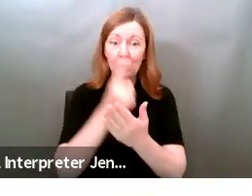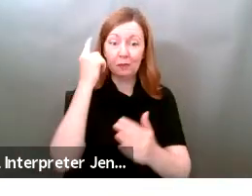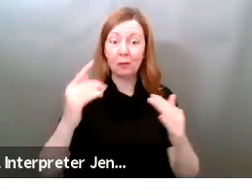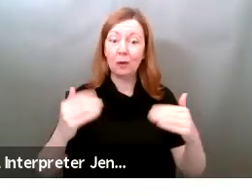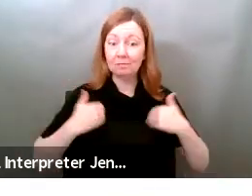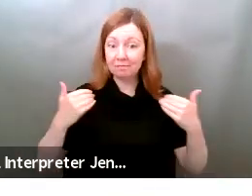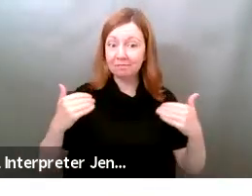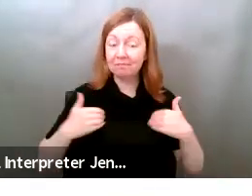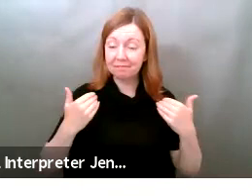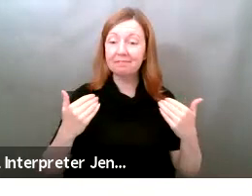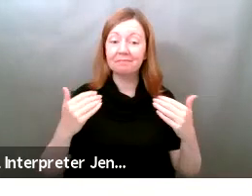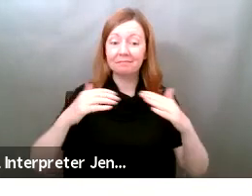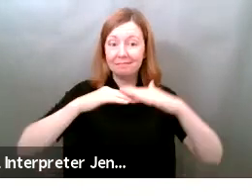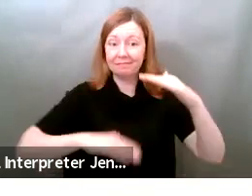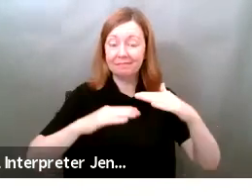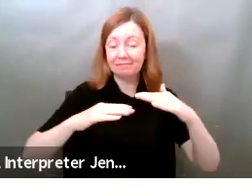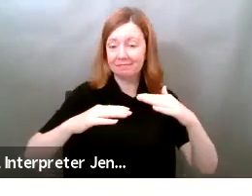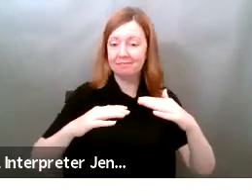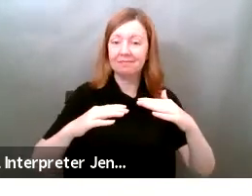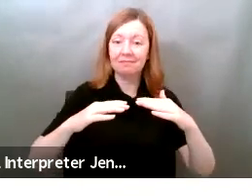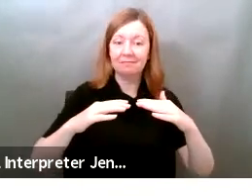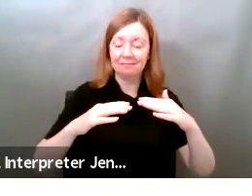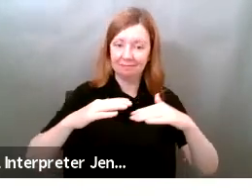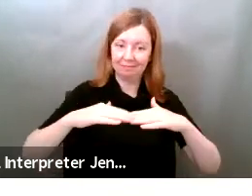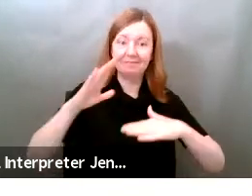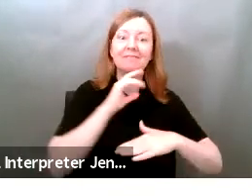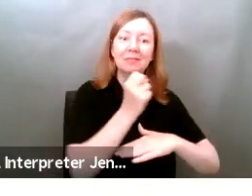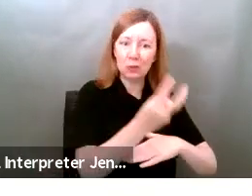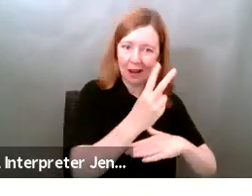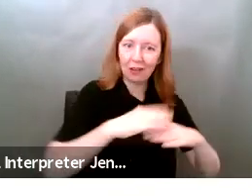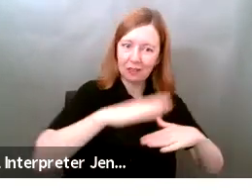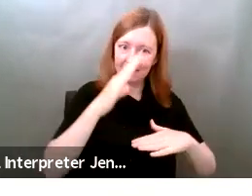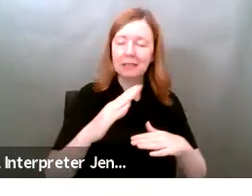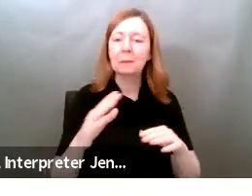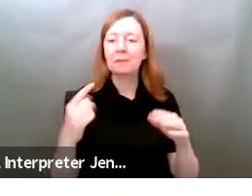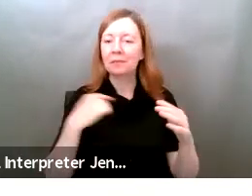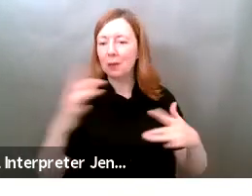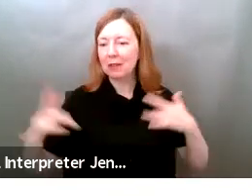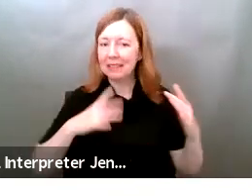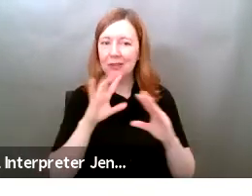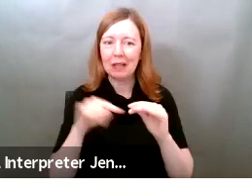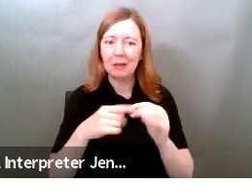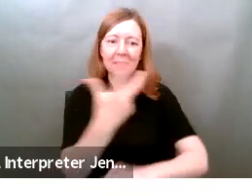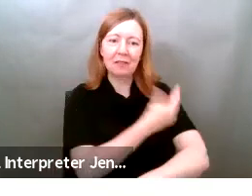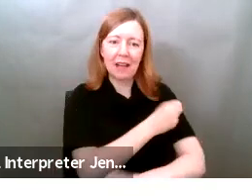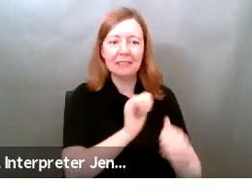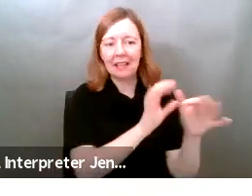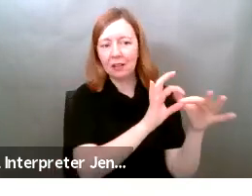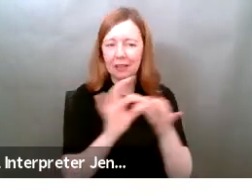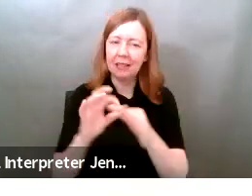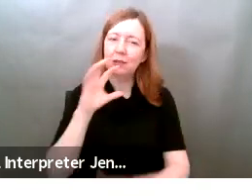use among those over 12 years old, we are really excited to talk with you tonight about the vaccine as it relates to this age